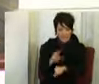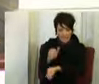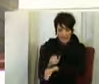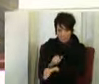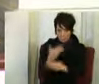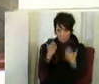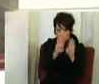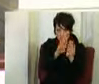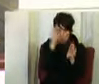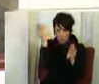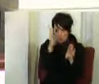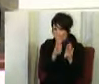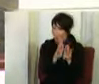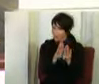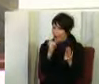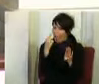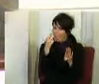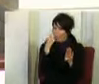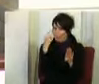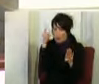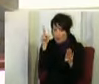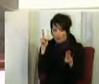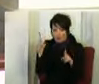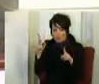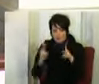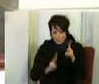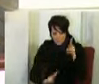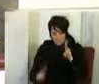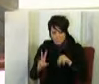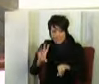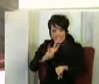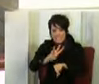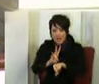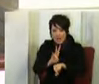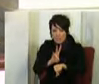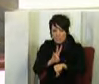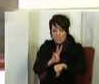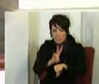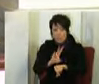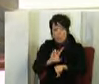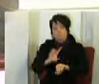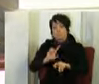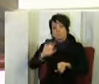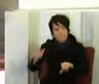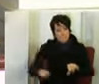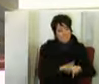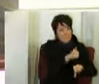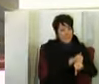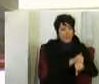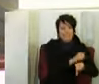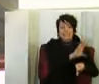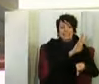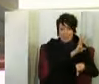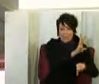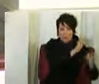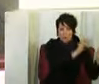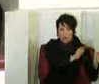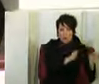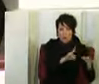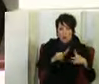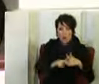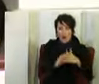will open to our guests at 7, but we'll be there at 6 to make sure that we prepare everything. And we